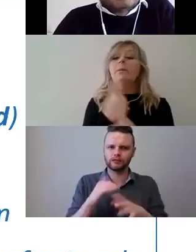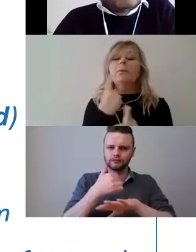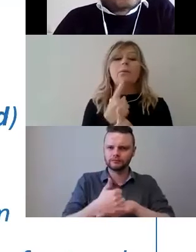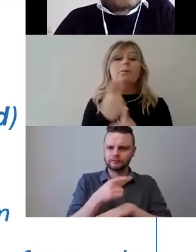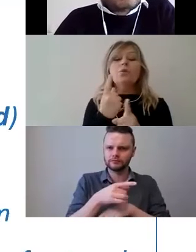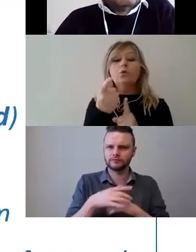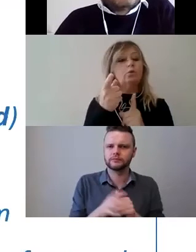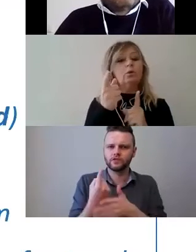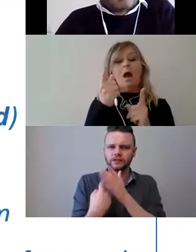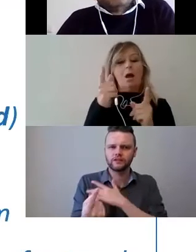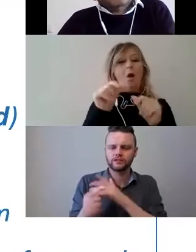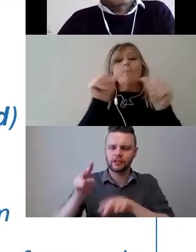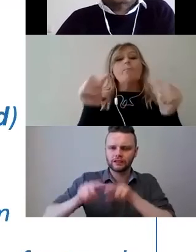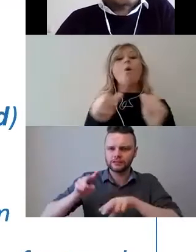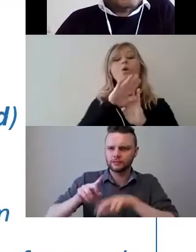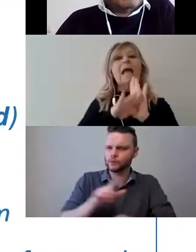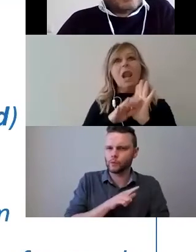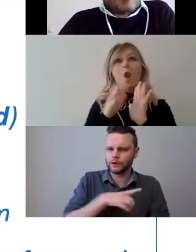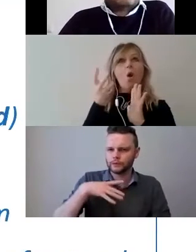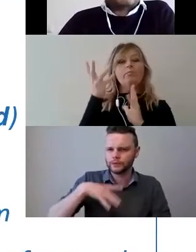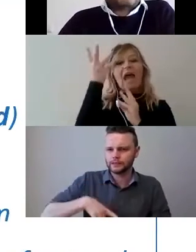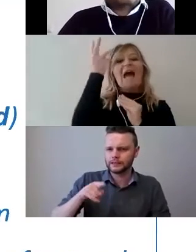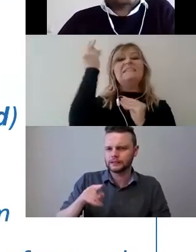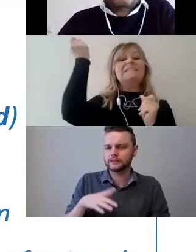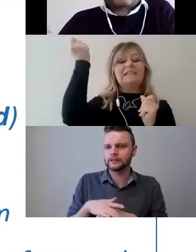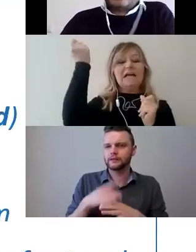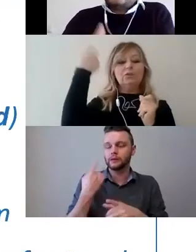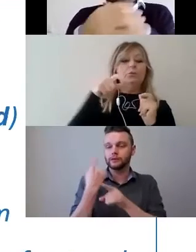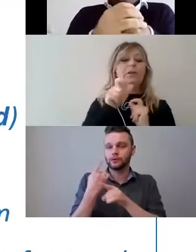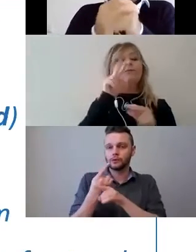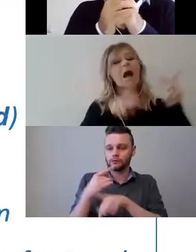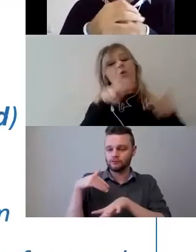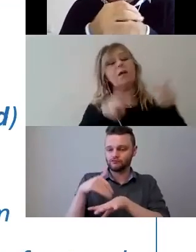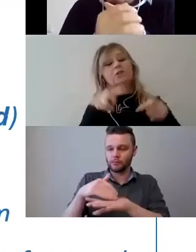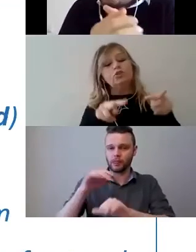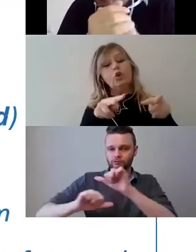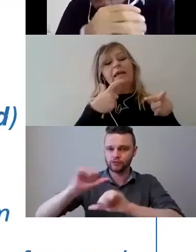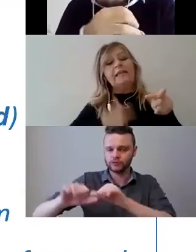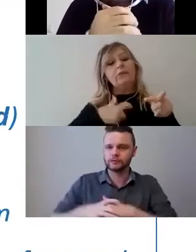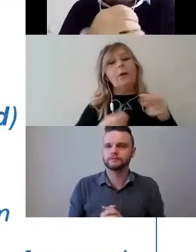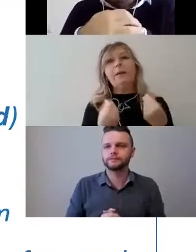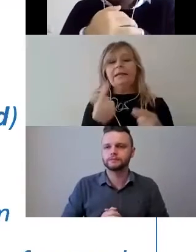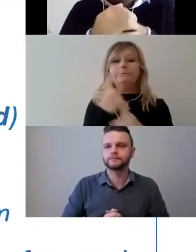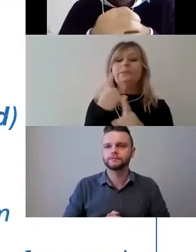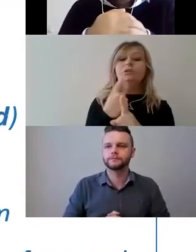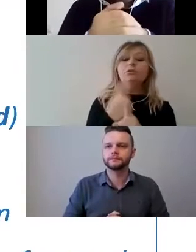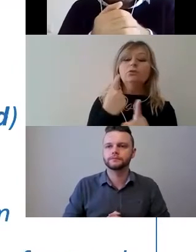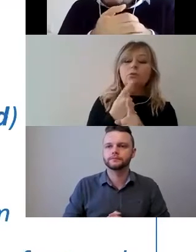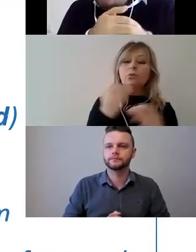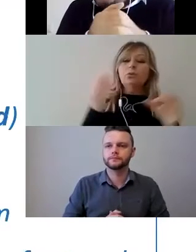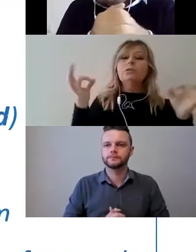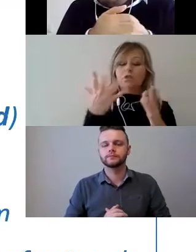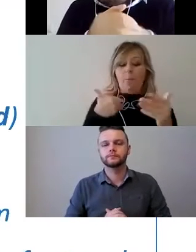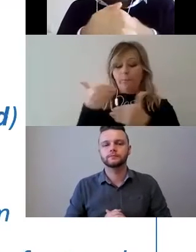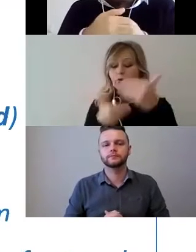of individual assessment, and why do we need it when we talk about criminal proceedings? Before, if I recall correctly,